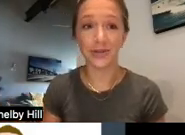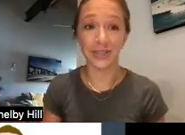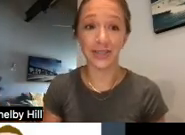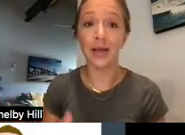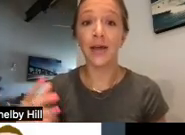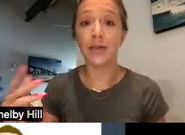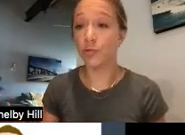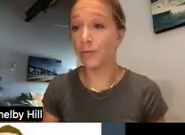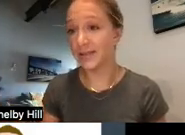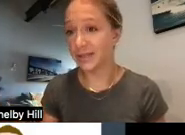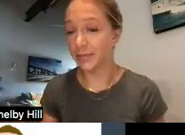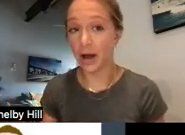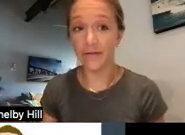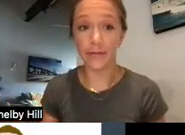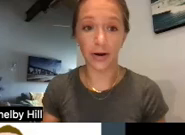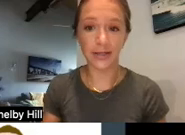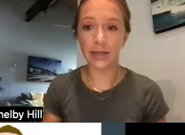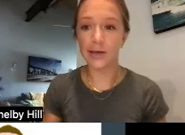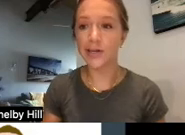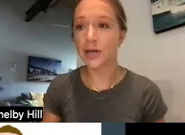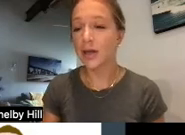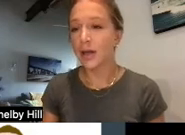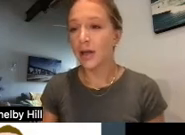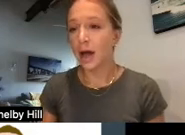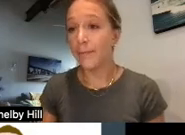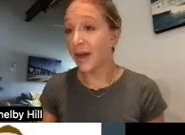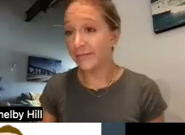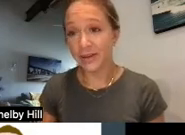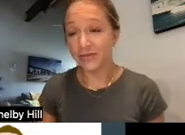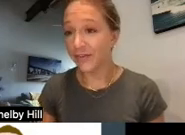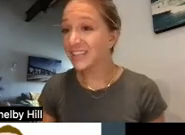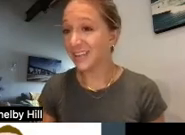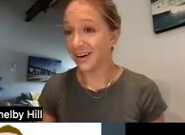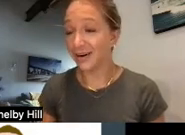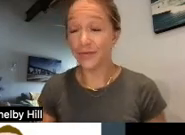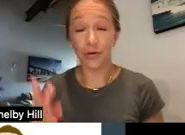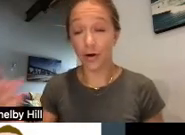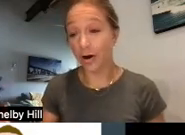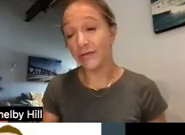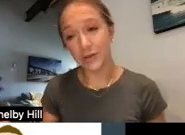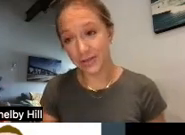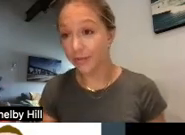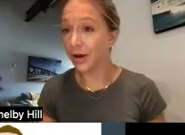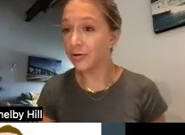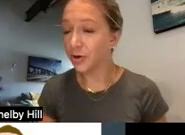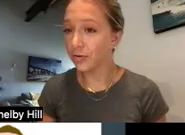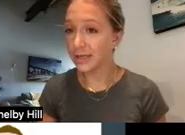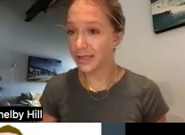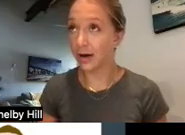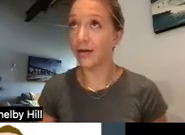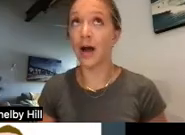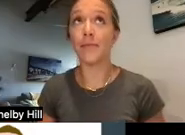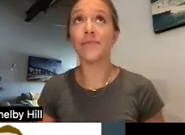learning blocks, which is the rule-based system of American Sign Language. I bet you never considered, or there are individuals out there who